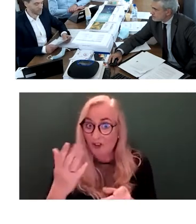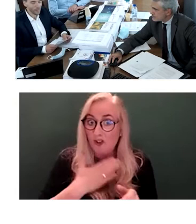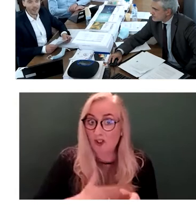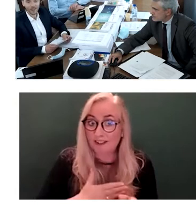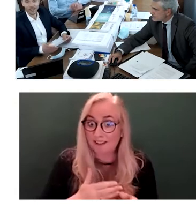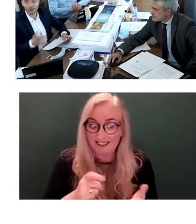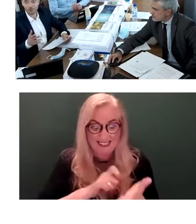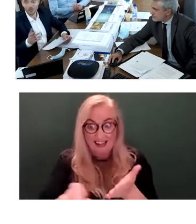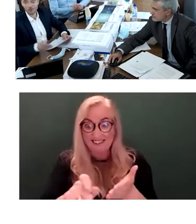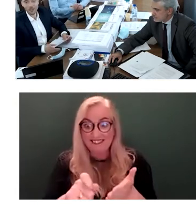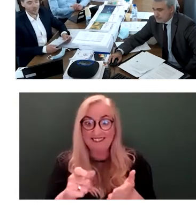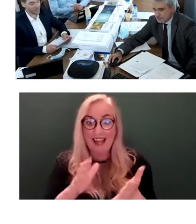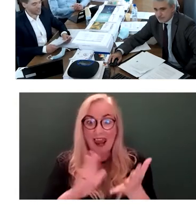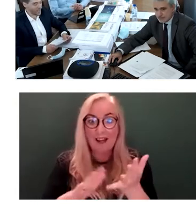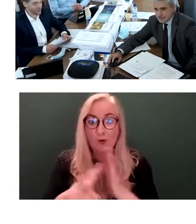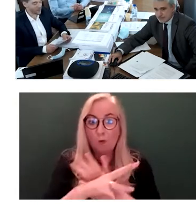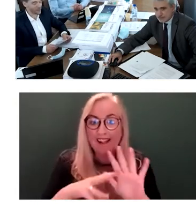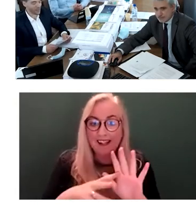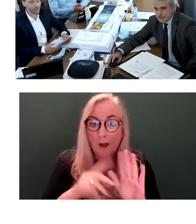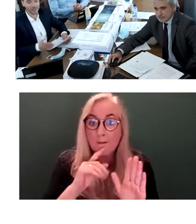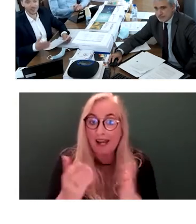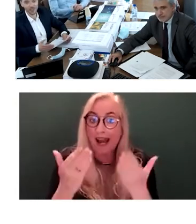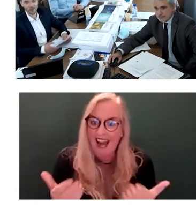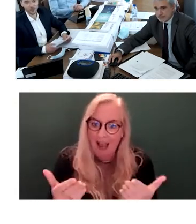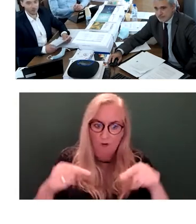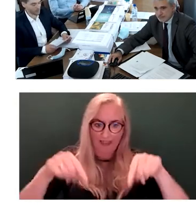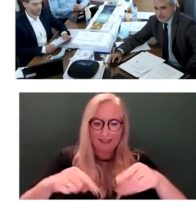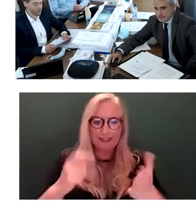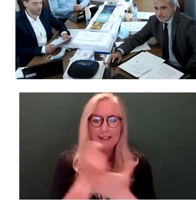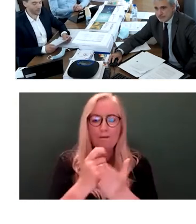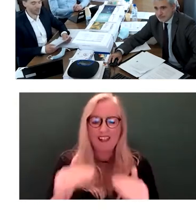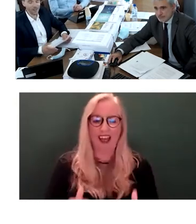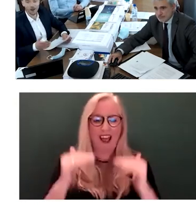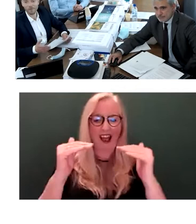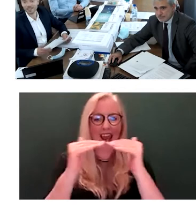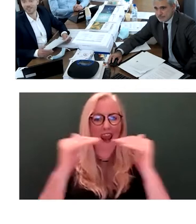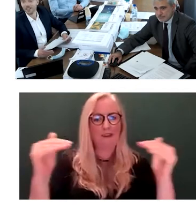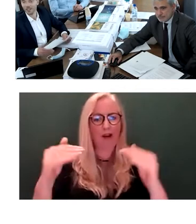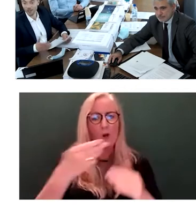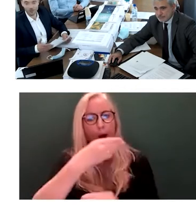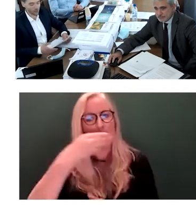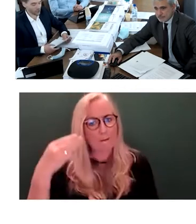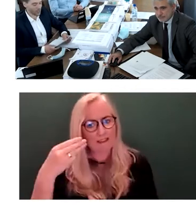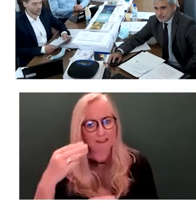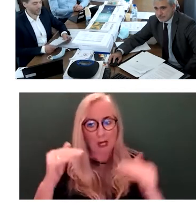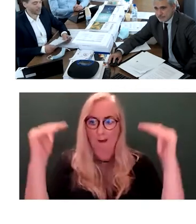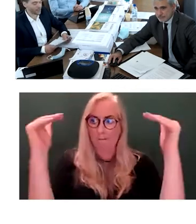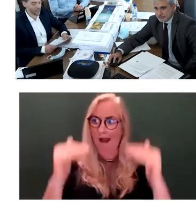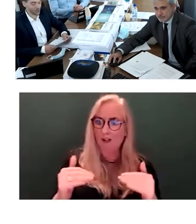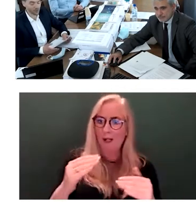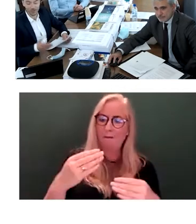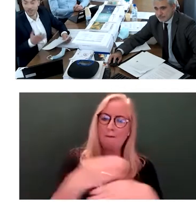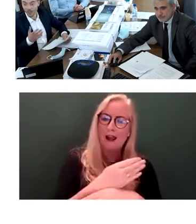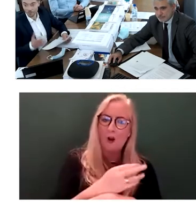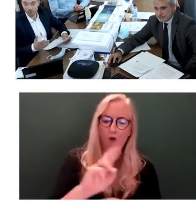week. And what we really believe is that now is the time that these high-level commitments are met by real change, and that